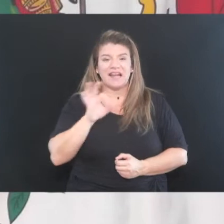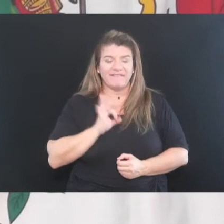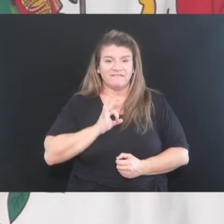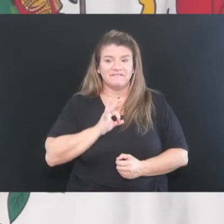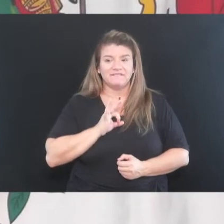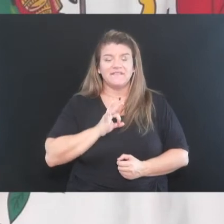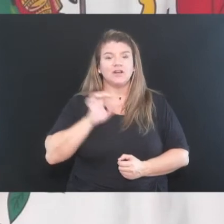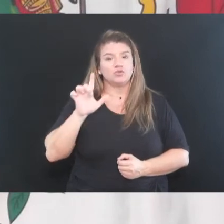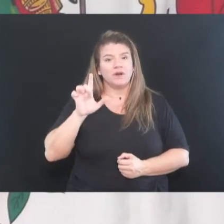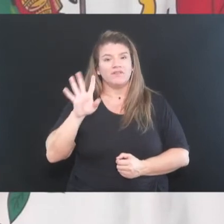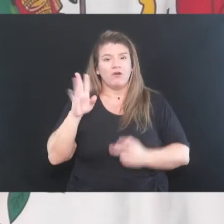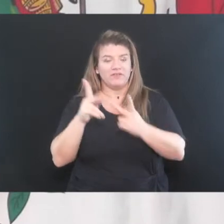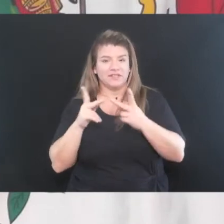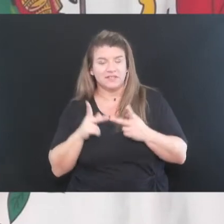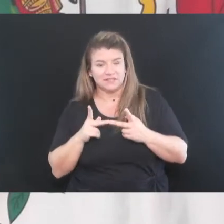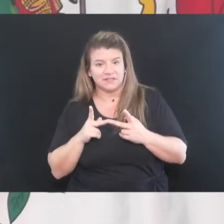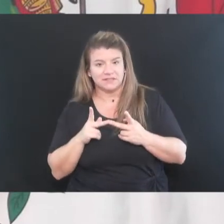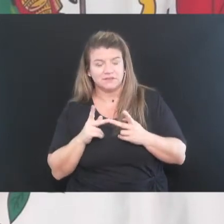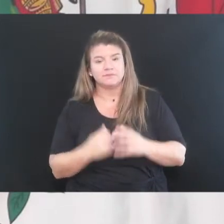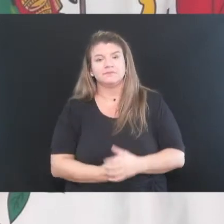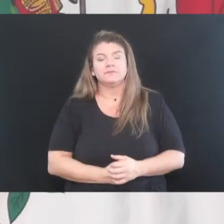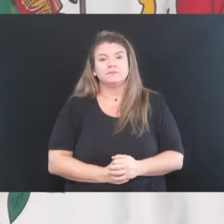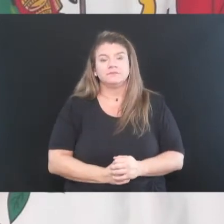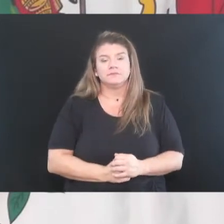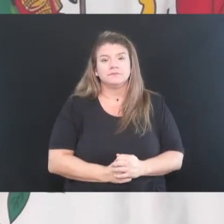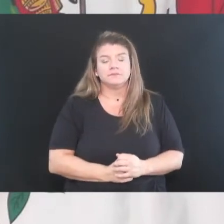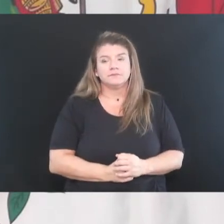24 facilities.